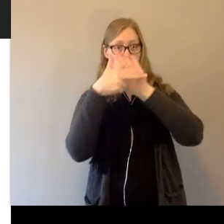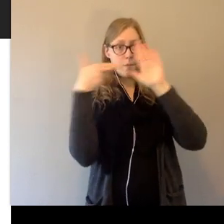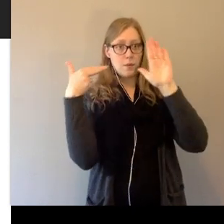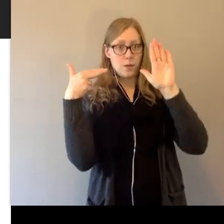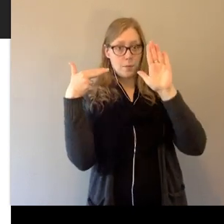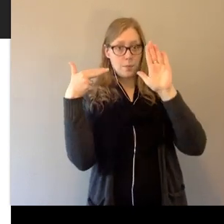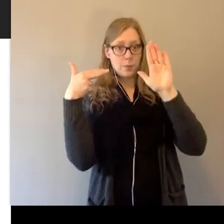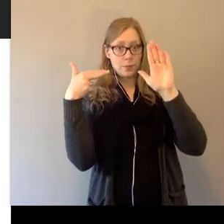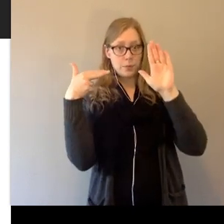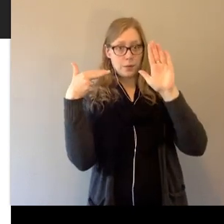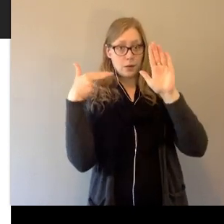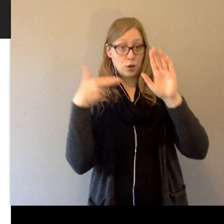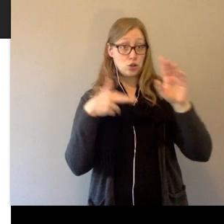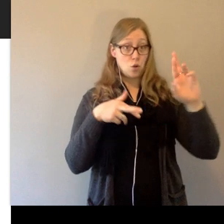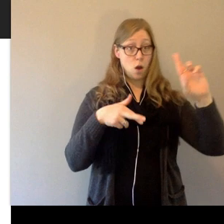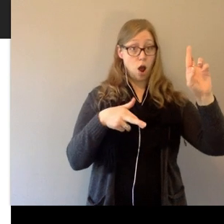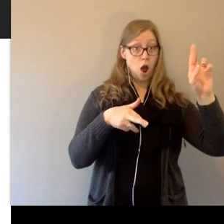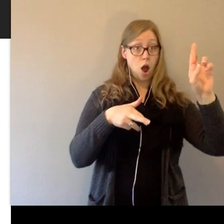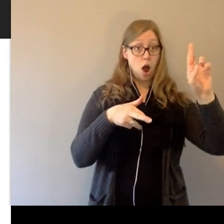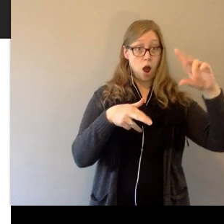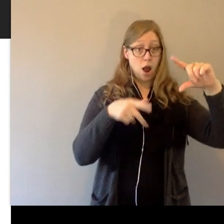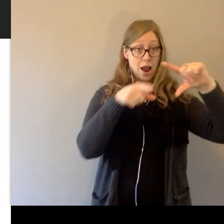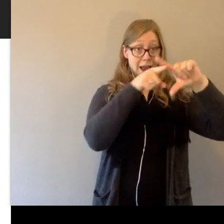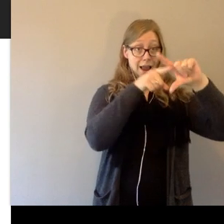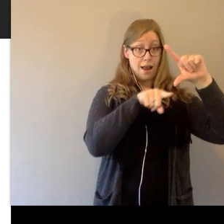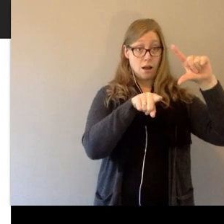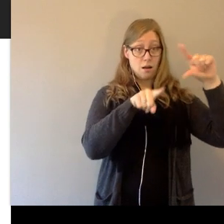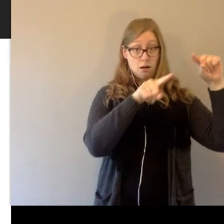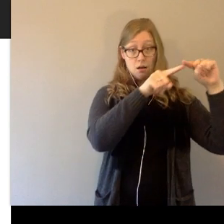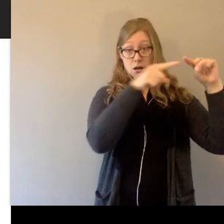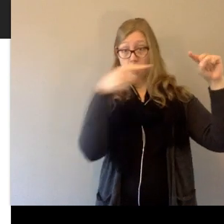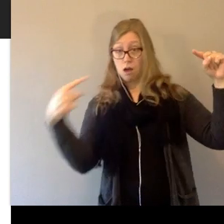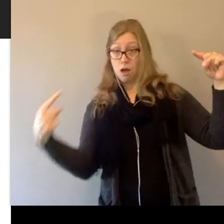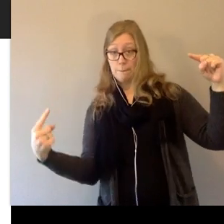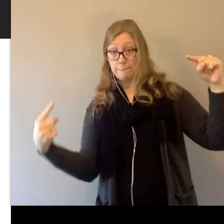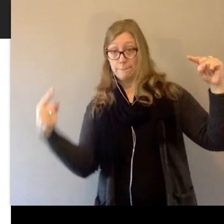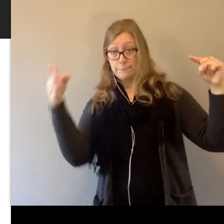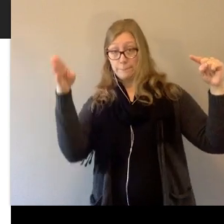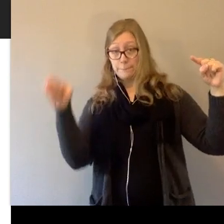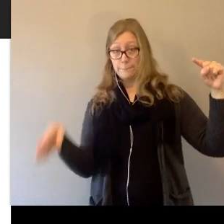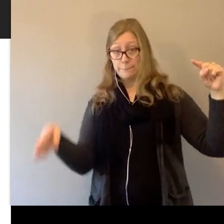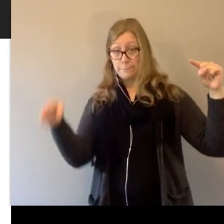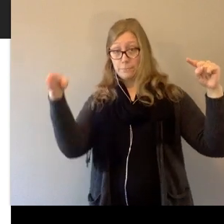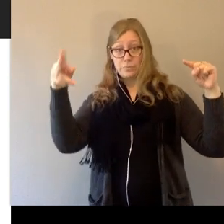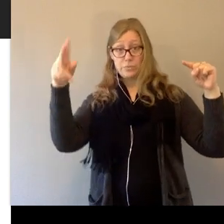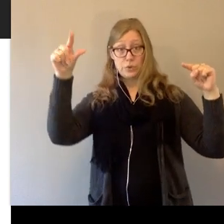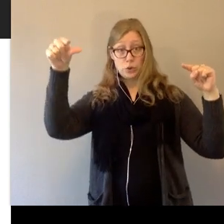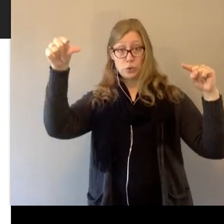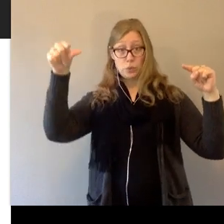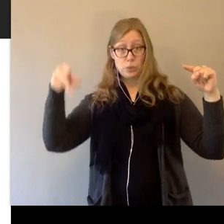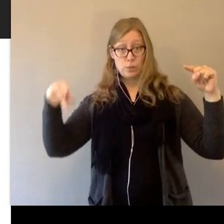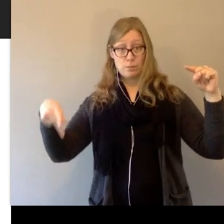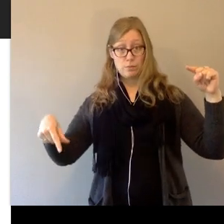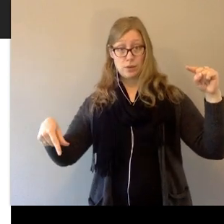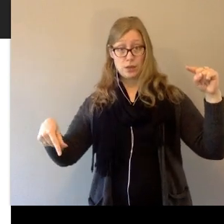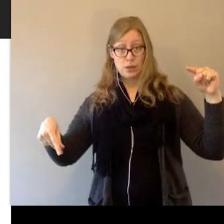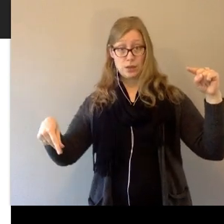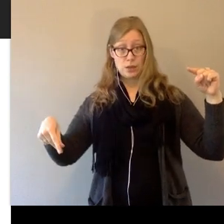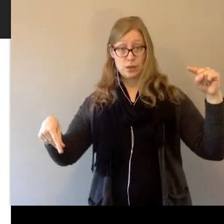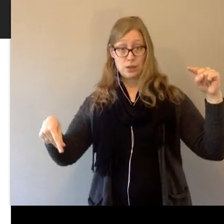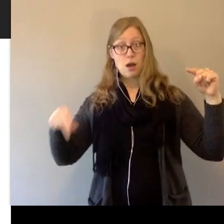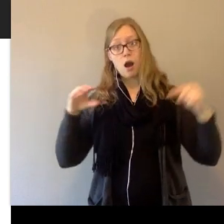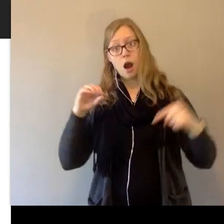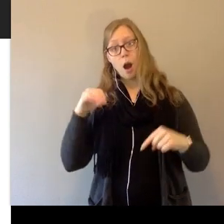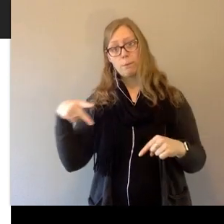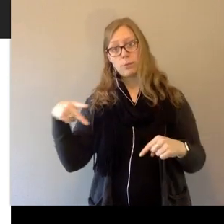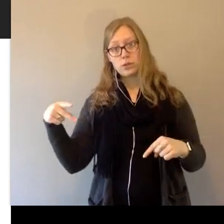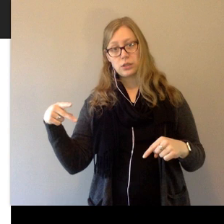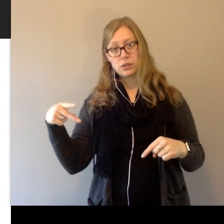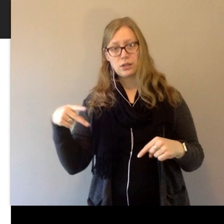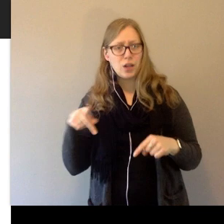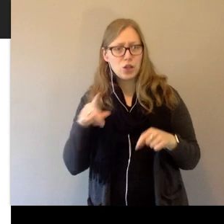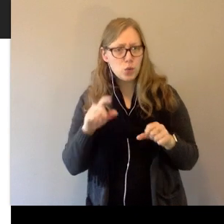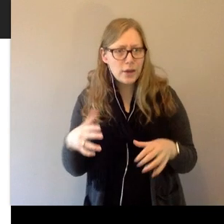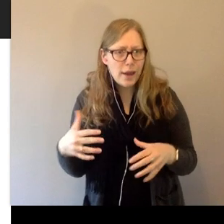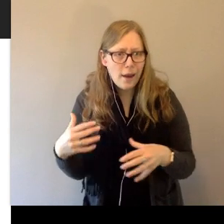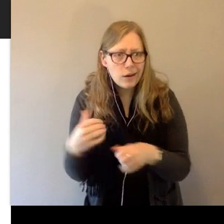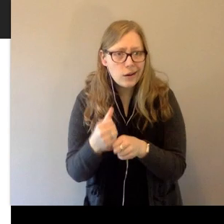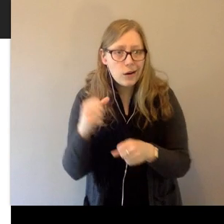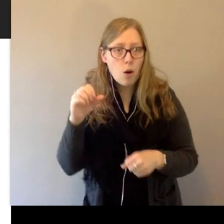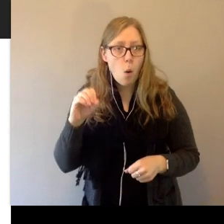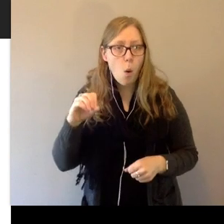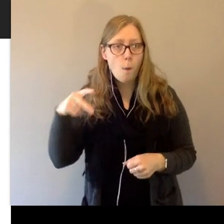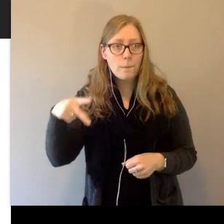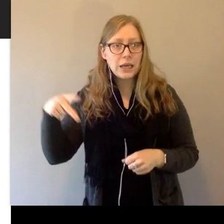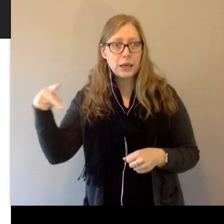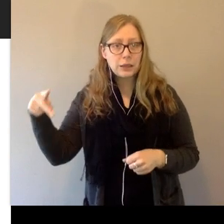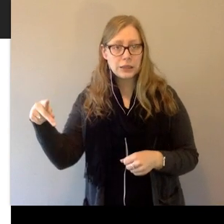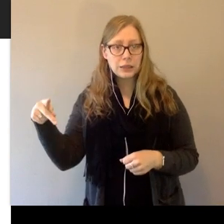angle R is going to be this QP. So this is the opposite. Now, if you just write OPP, I'm going to know what you mean, and you'll know